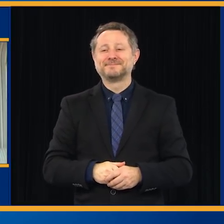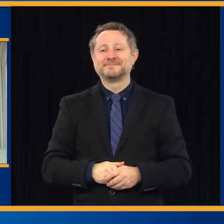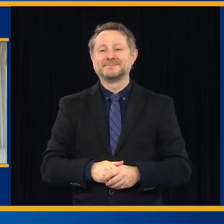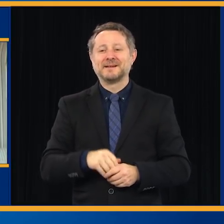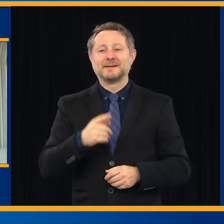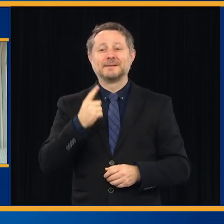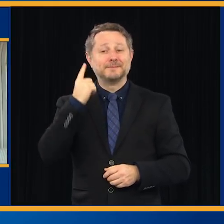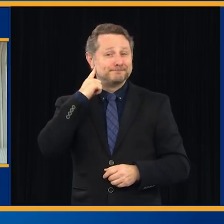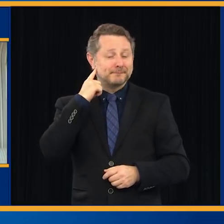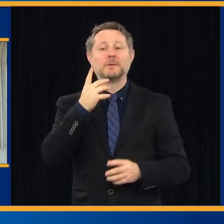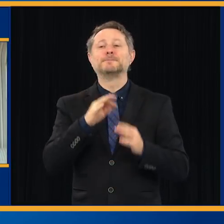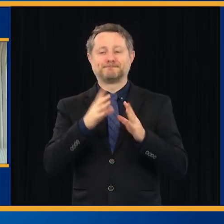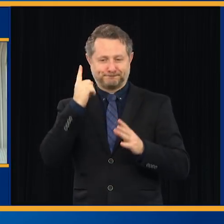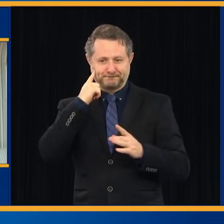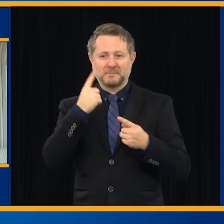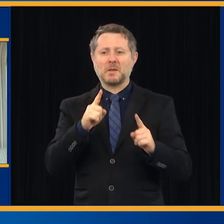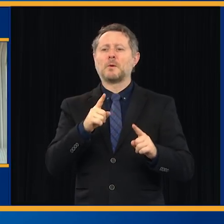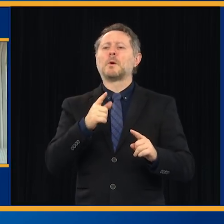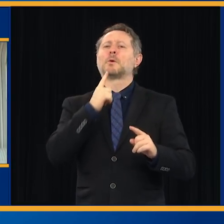Be on with you.